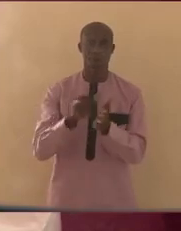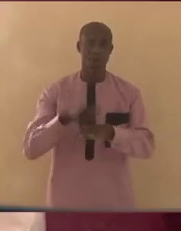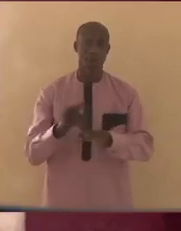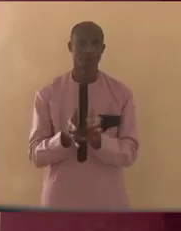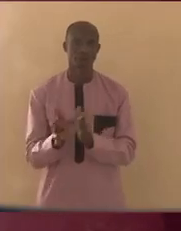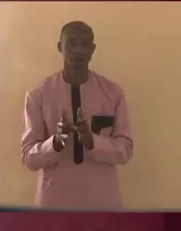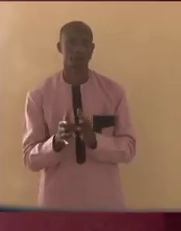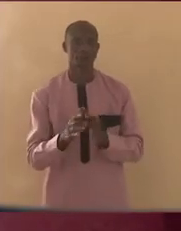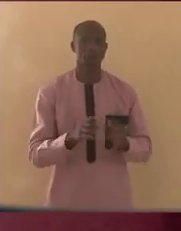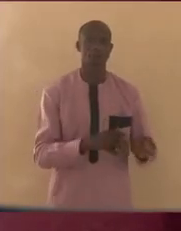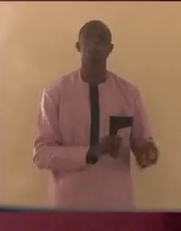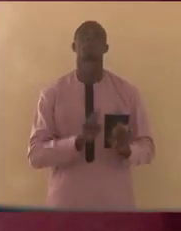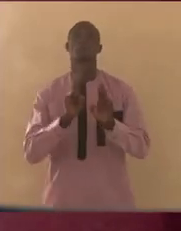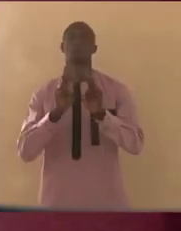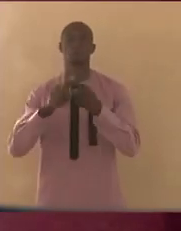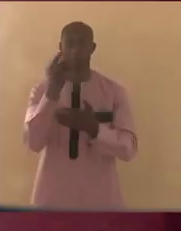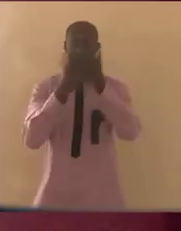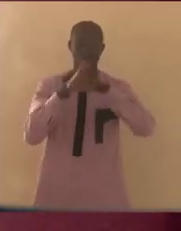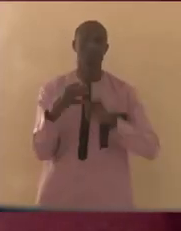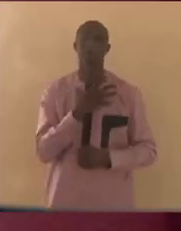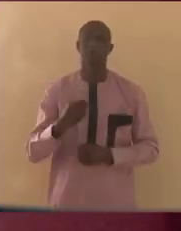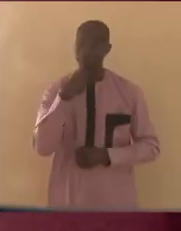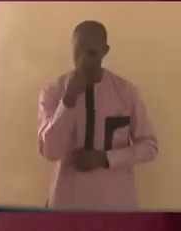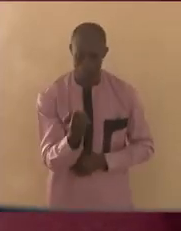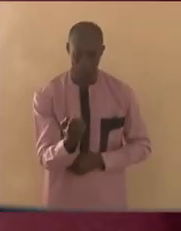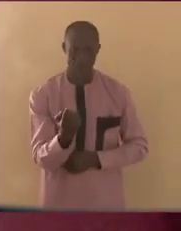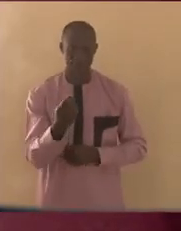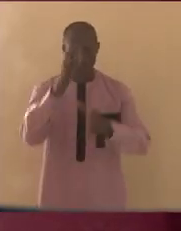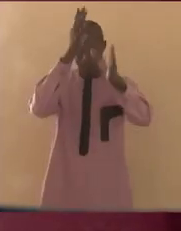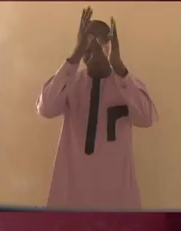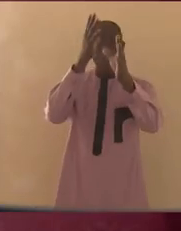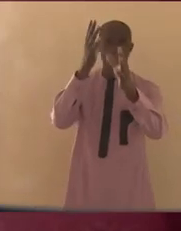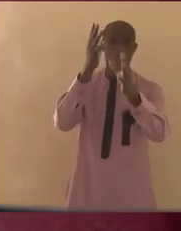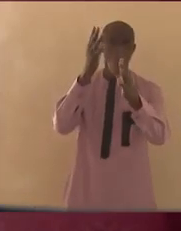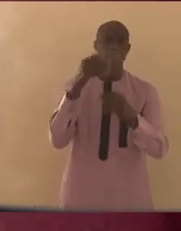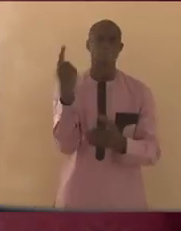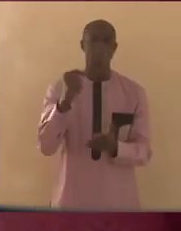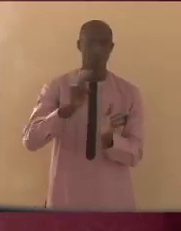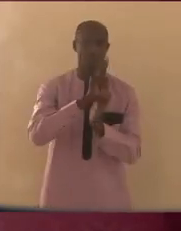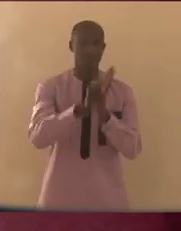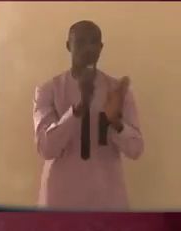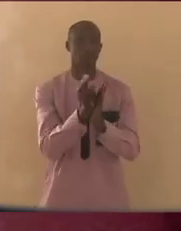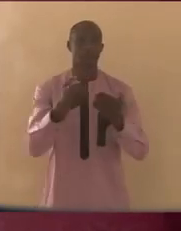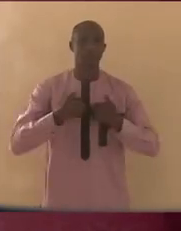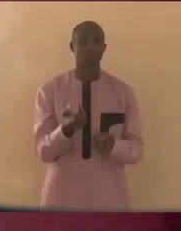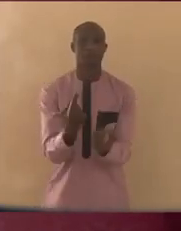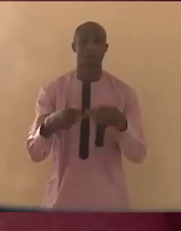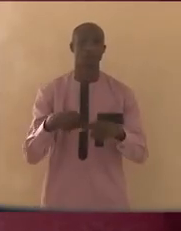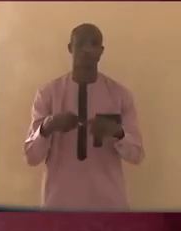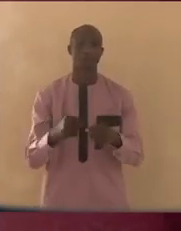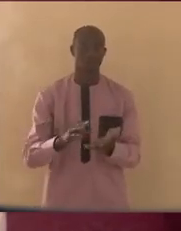At that time, Jesus lifted up his eyes to heaven and said, Father, the hour has